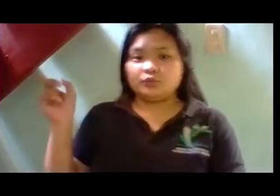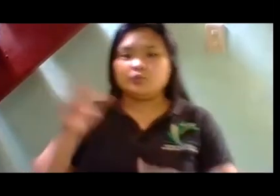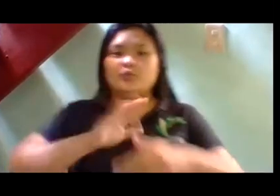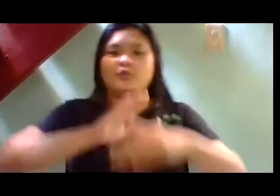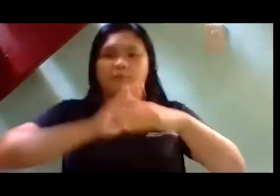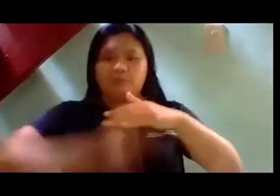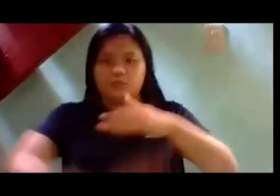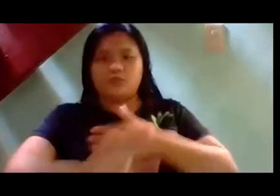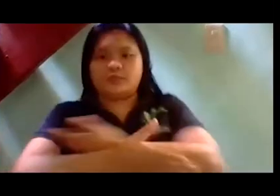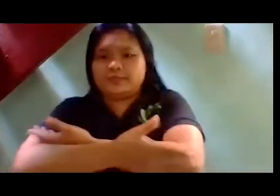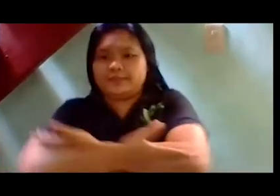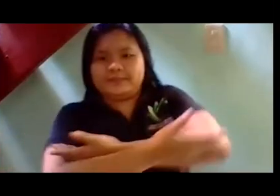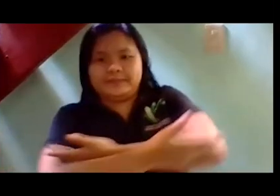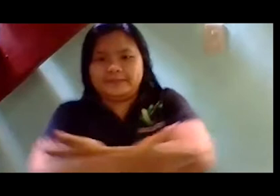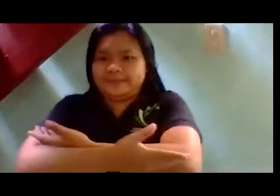Okay.